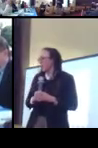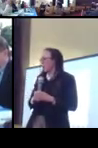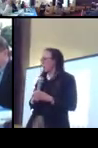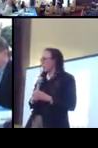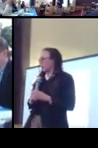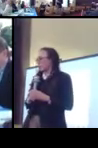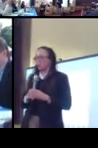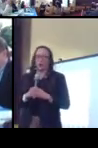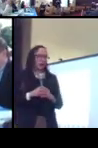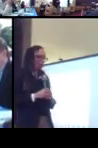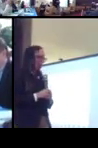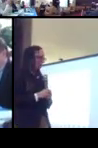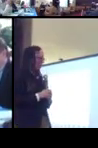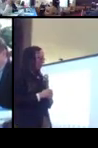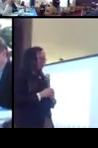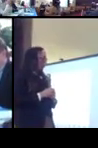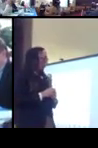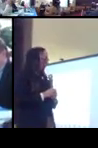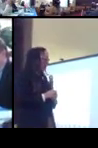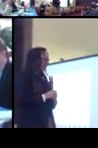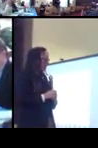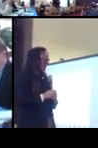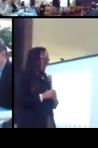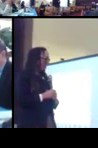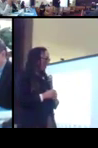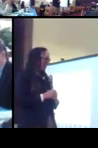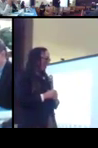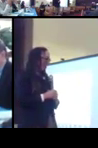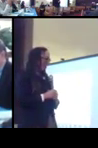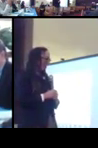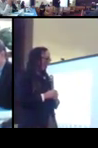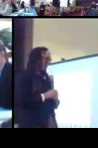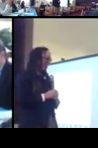to first off, I'd like to ask Julie